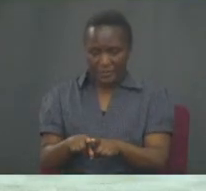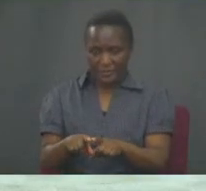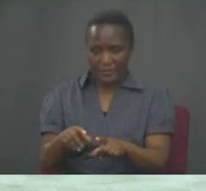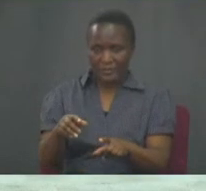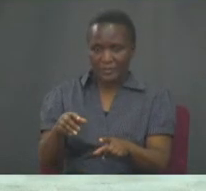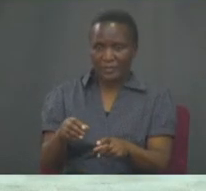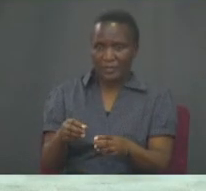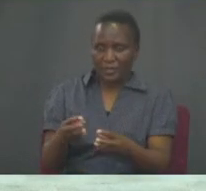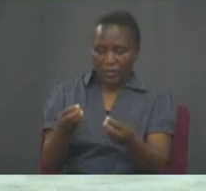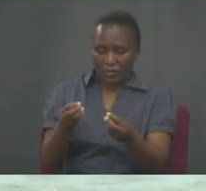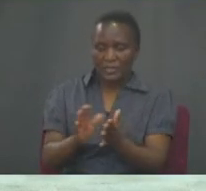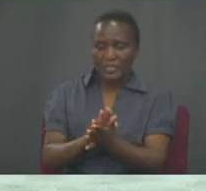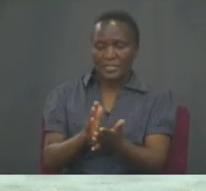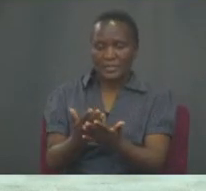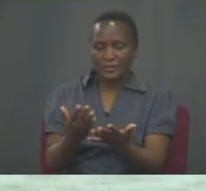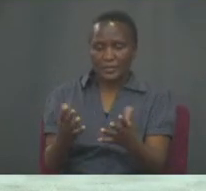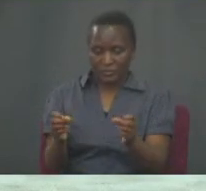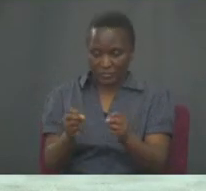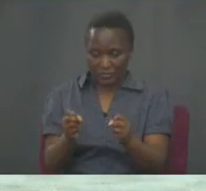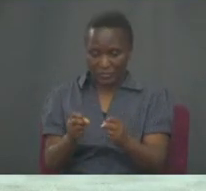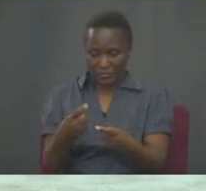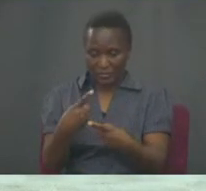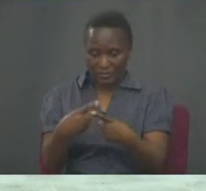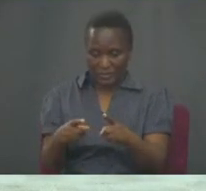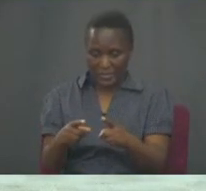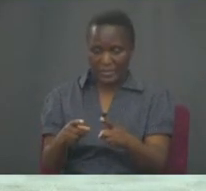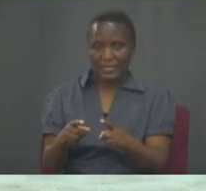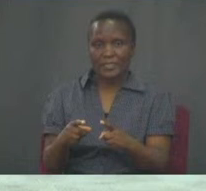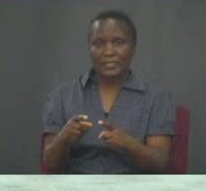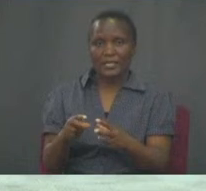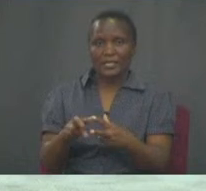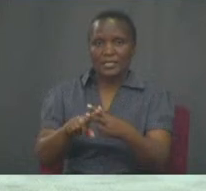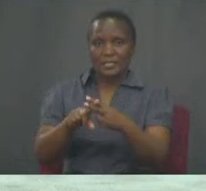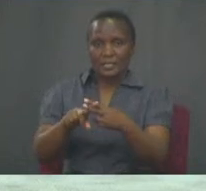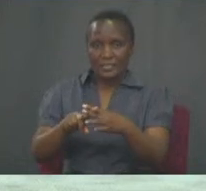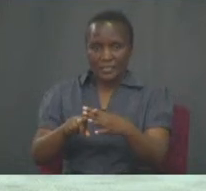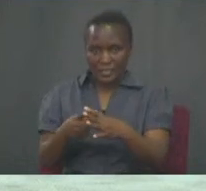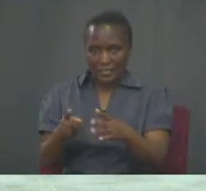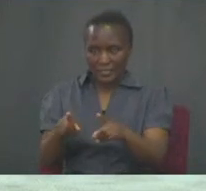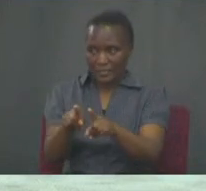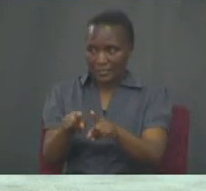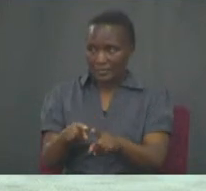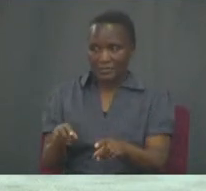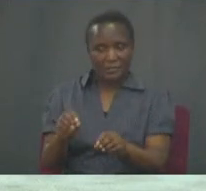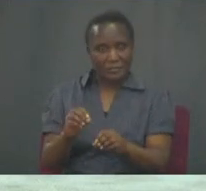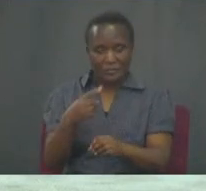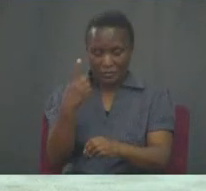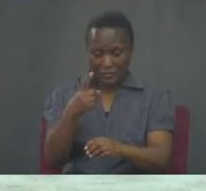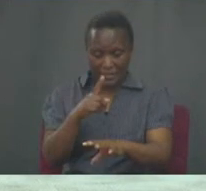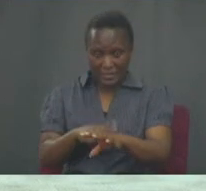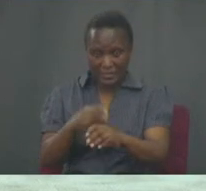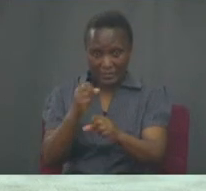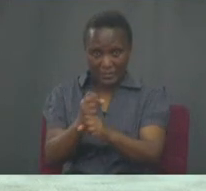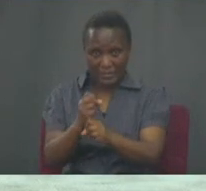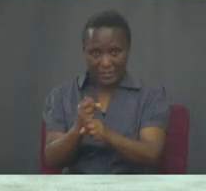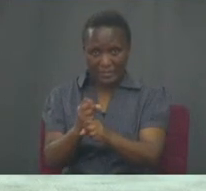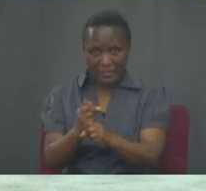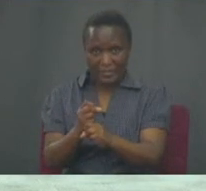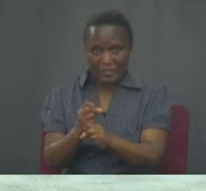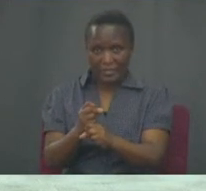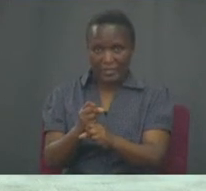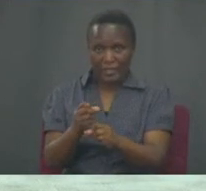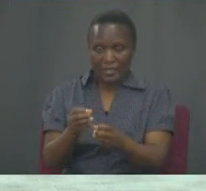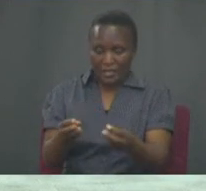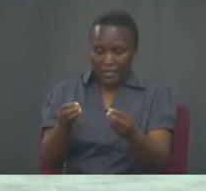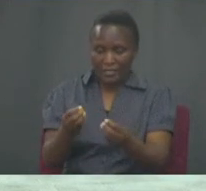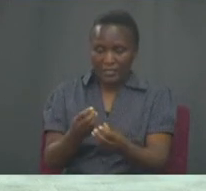But she did not start like that. The first time she did that, she placed the clay pot on the ground. She shook her fingers because she